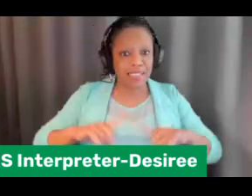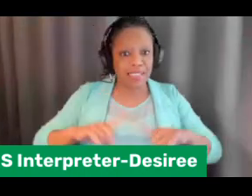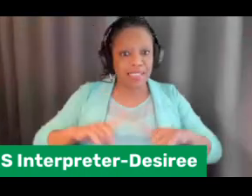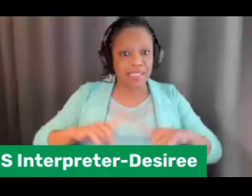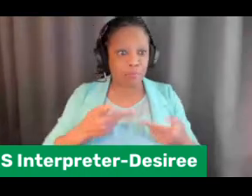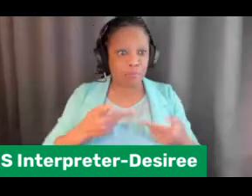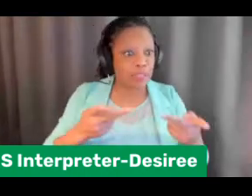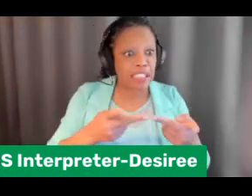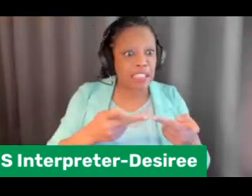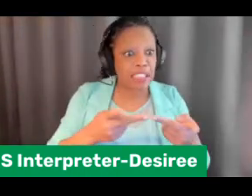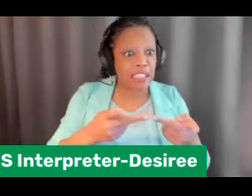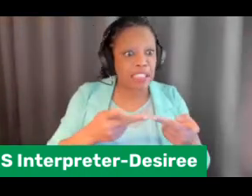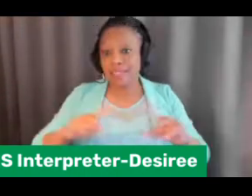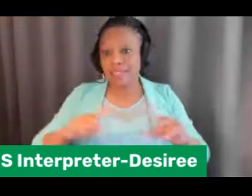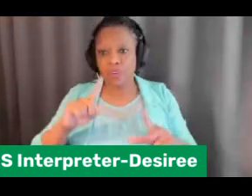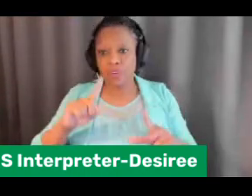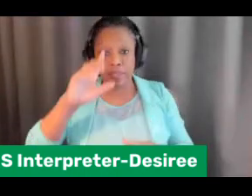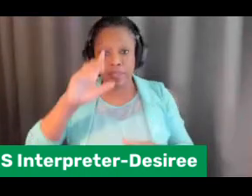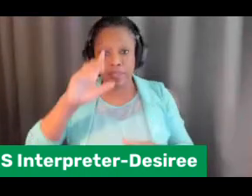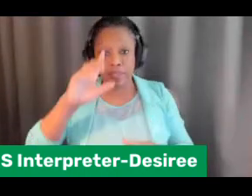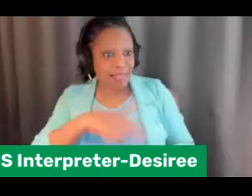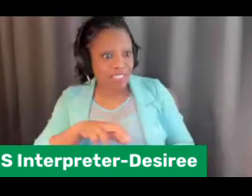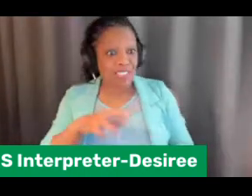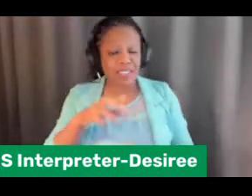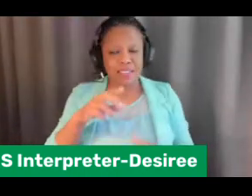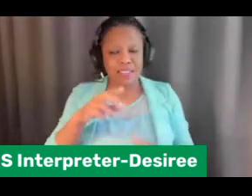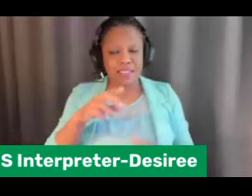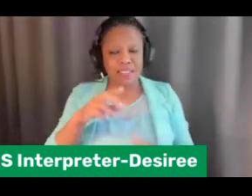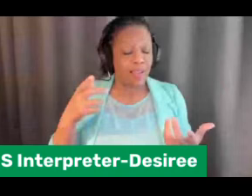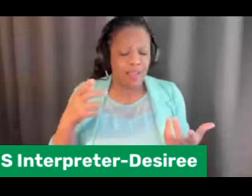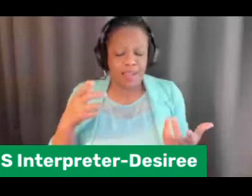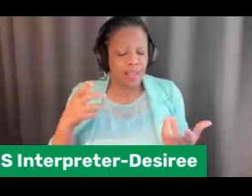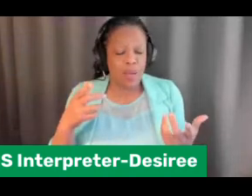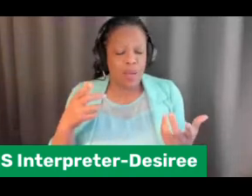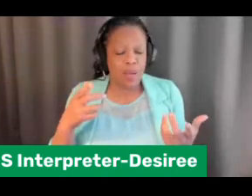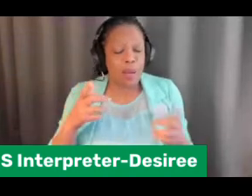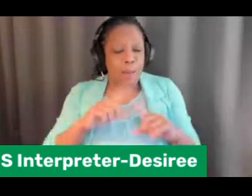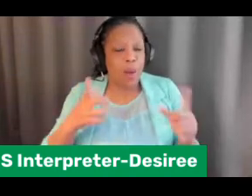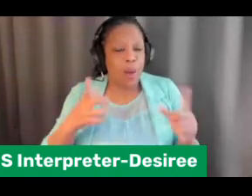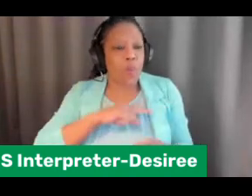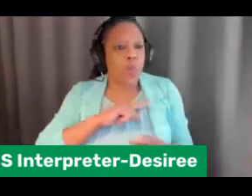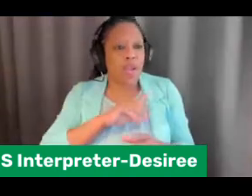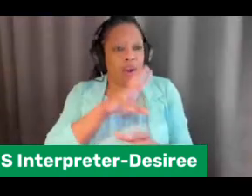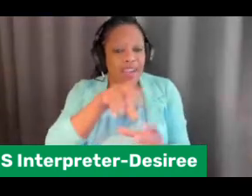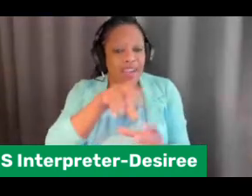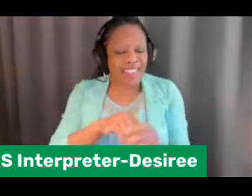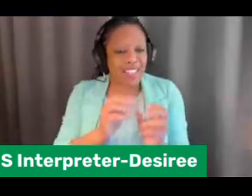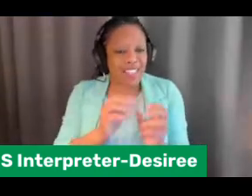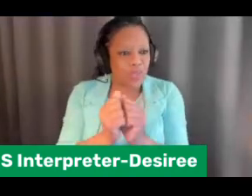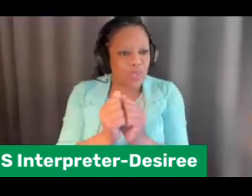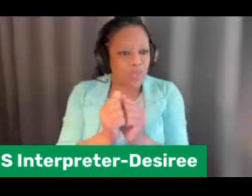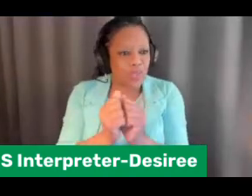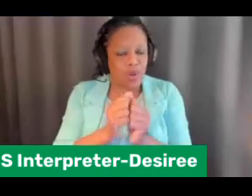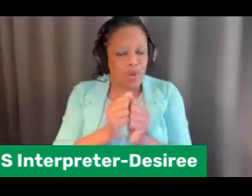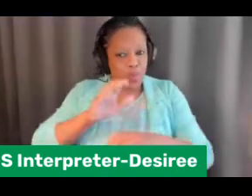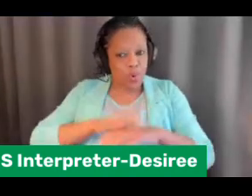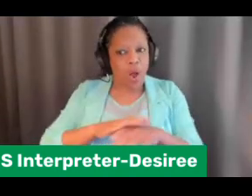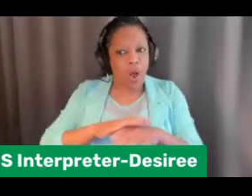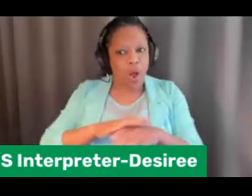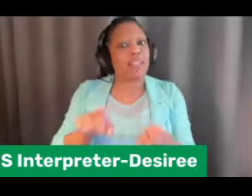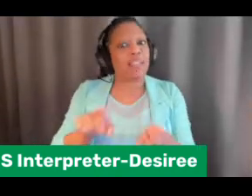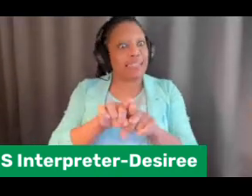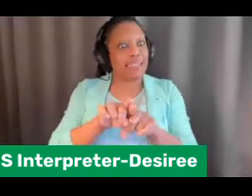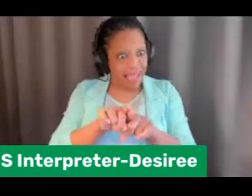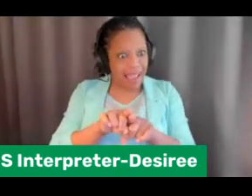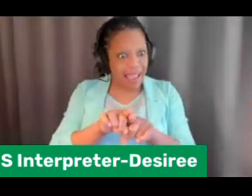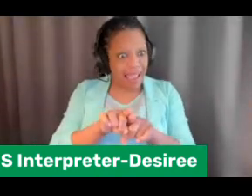different belief systems. We all in this together. We are all on the same hill climbing, y'all. And if we don't watch